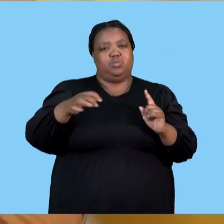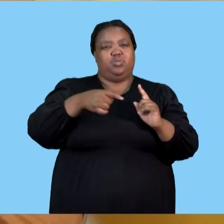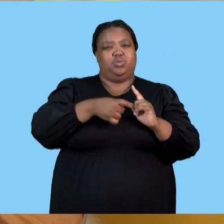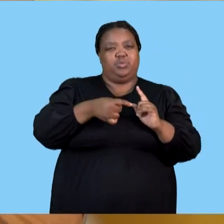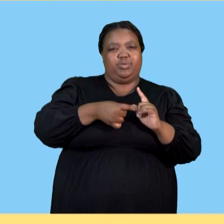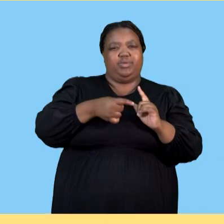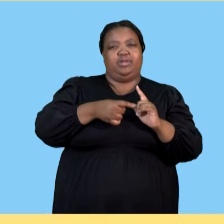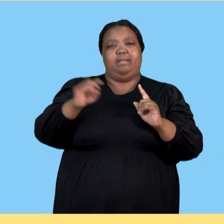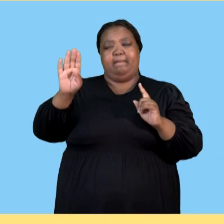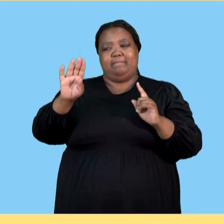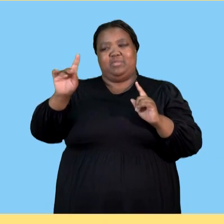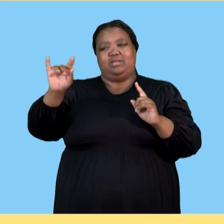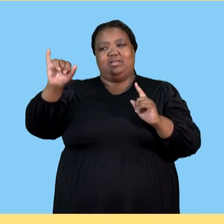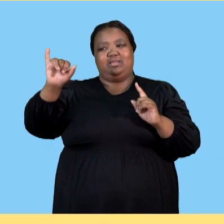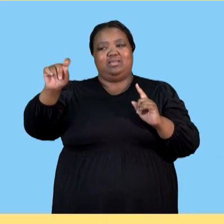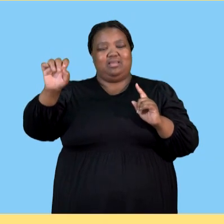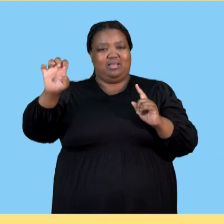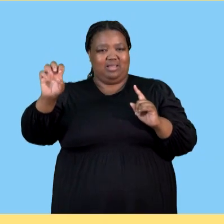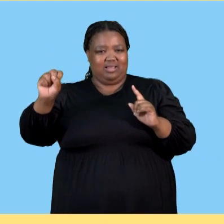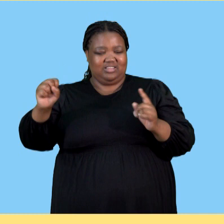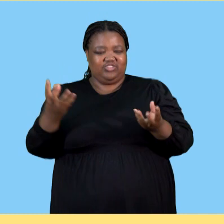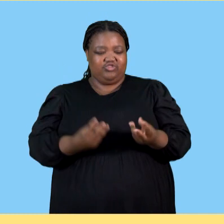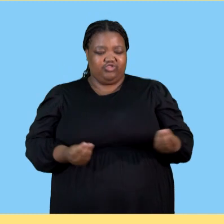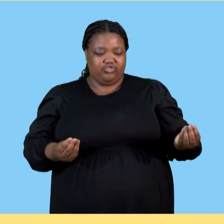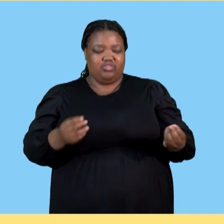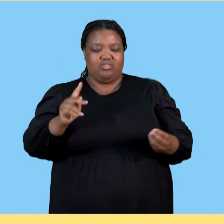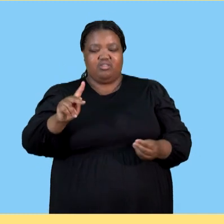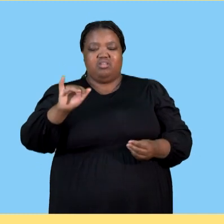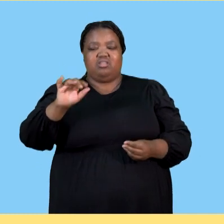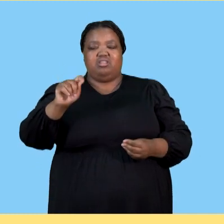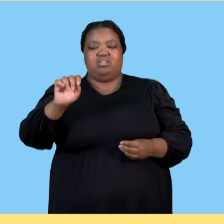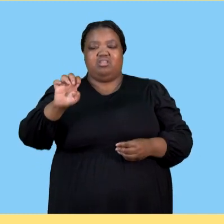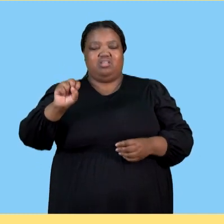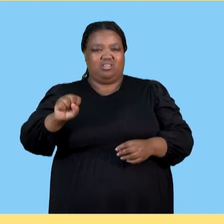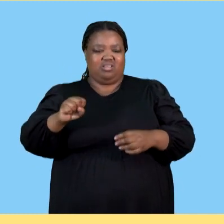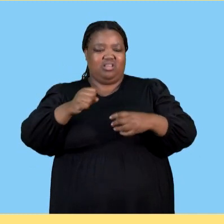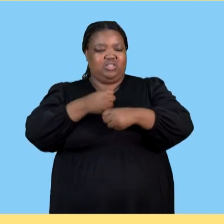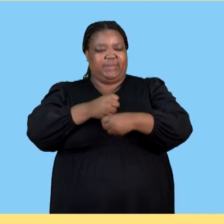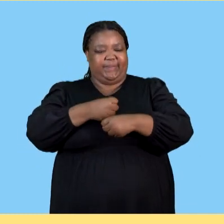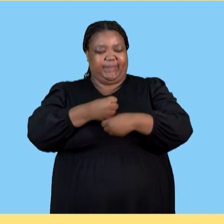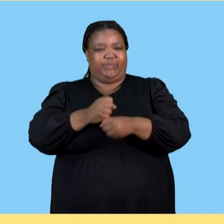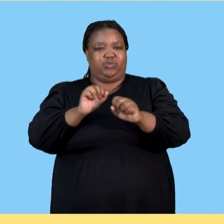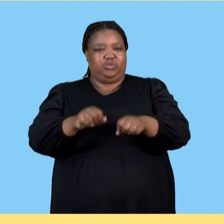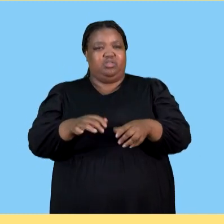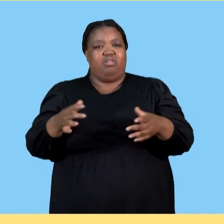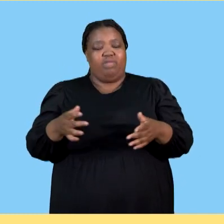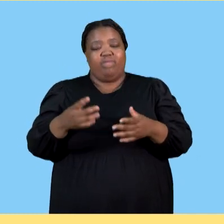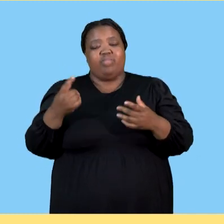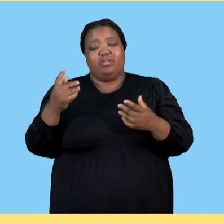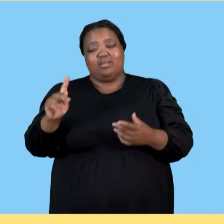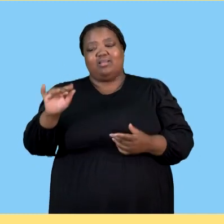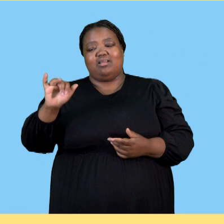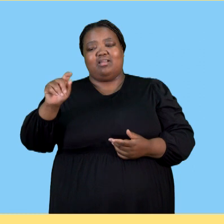B Kites, manufactures and sells kites for children. He has been struggling to calculate the cost per